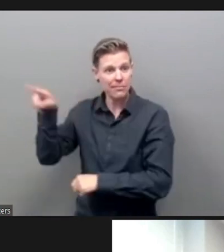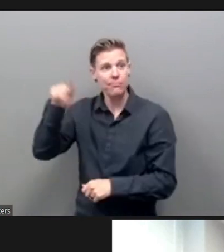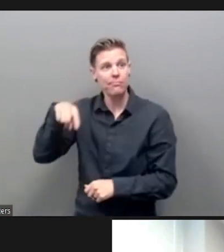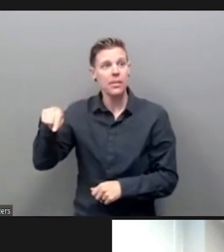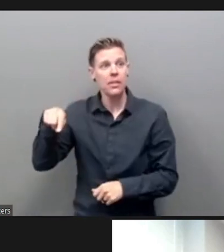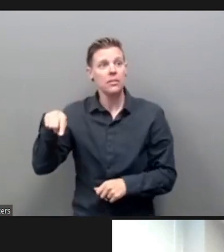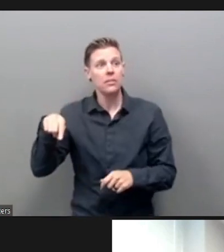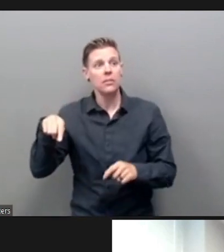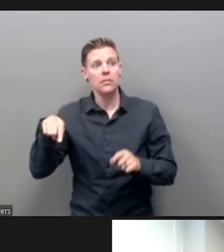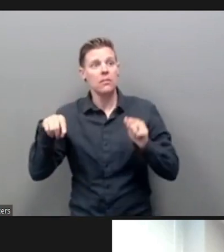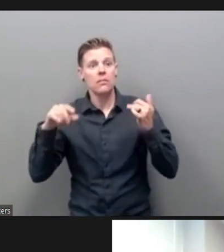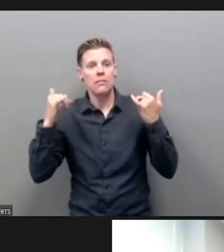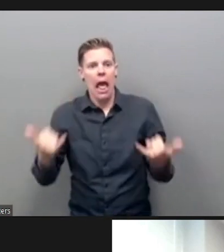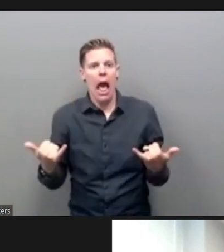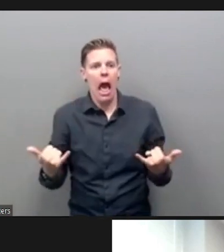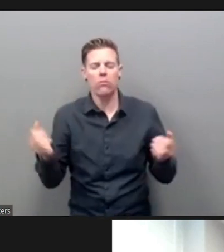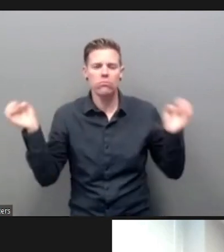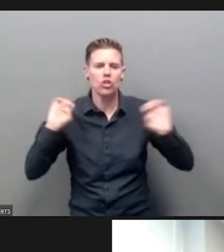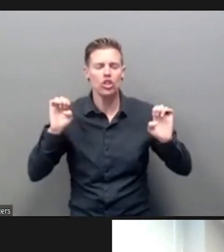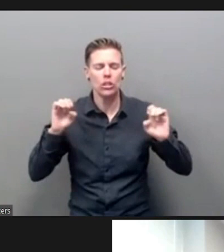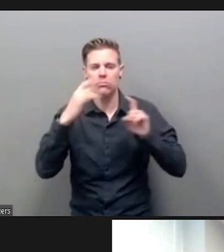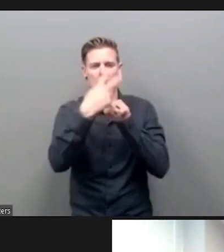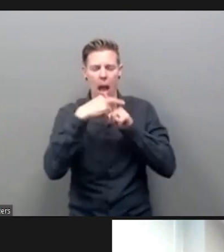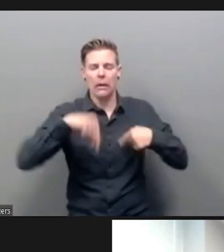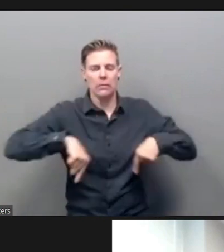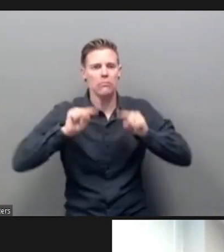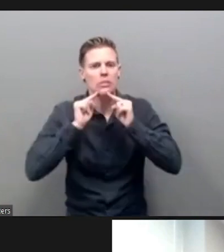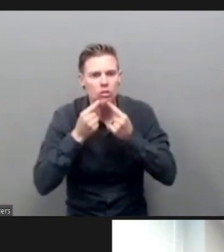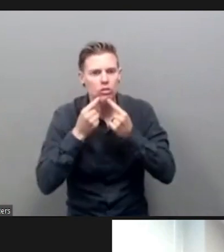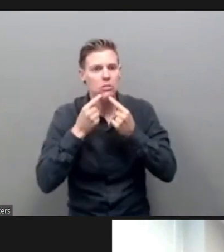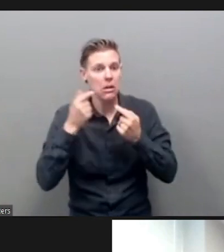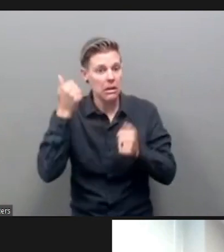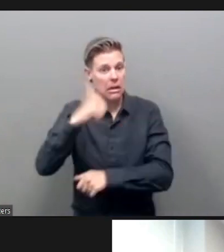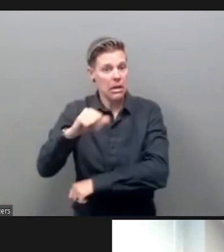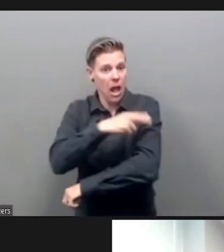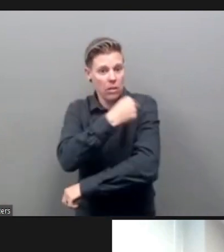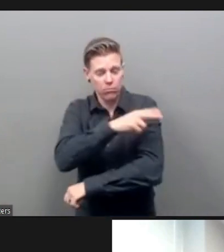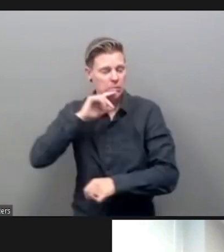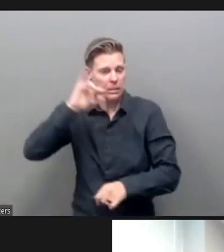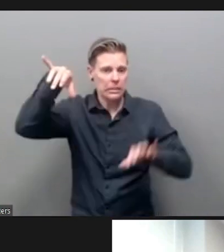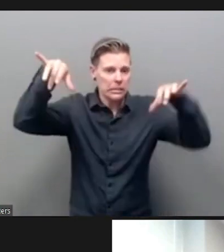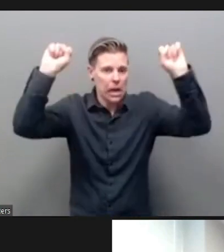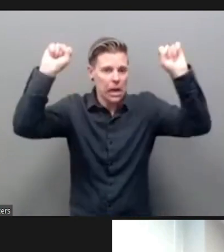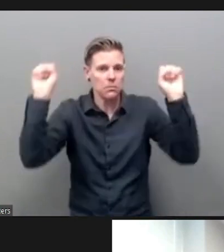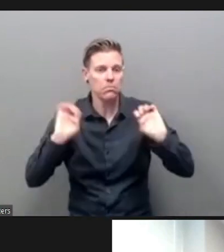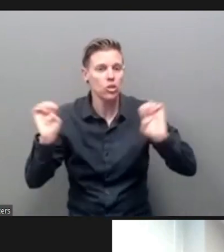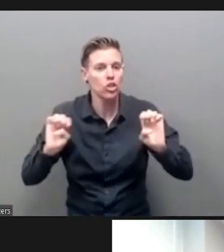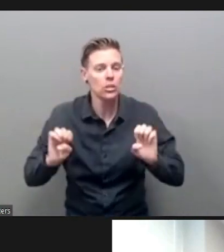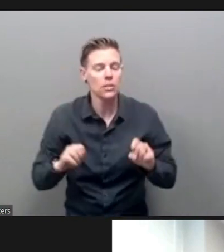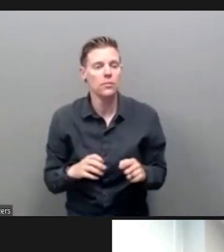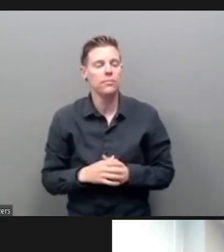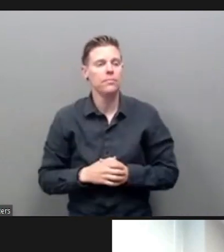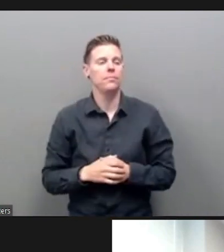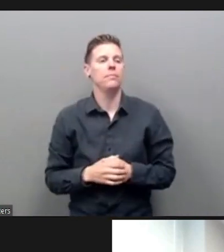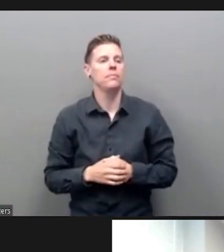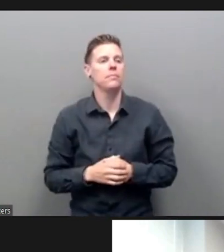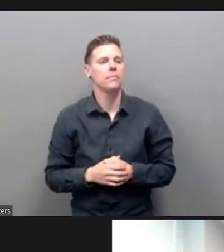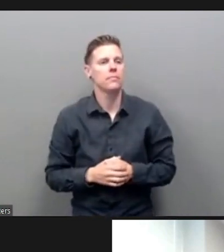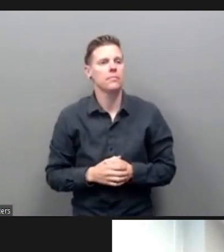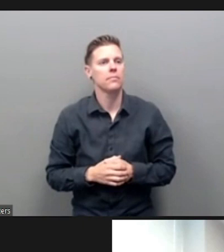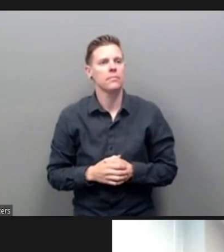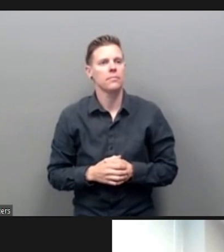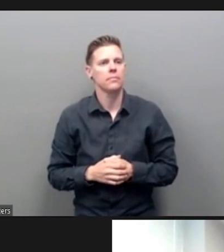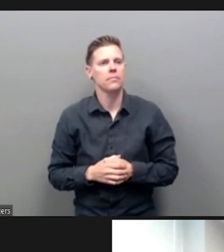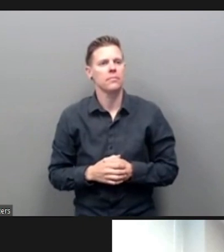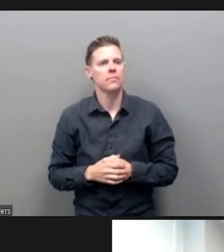immediately, sort of apply to get involved? And just very quickly as well, what should patients expect from this? Is it